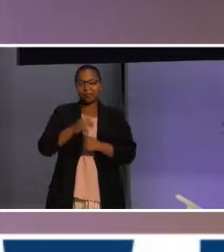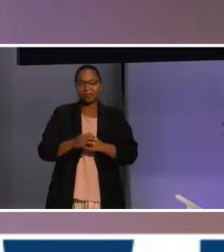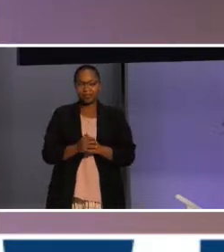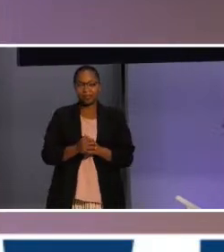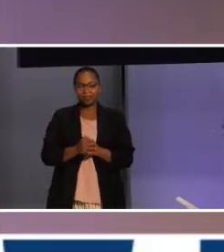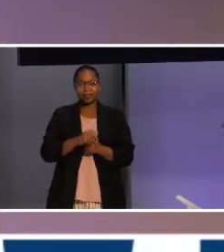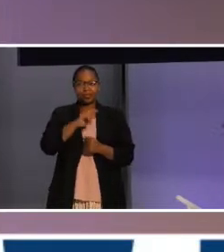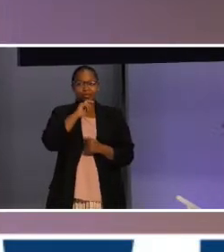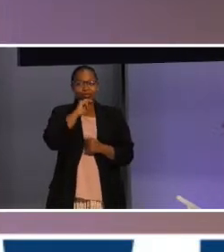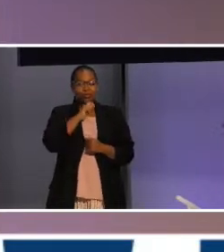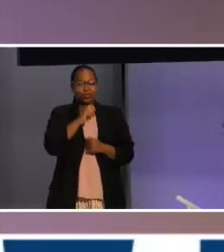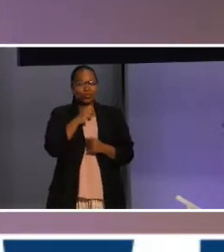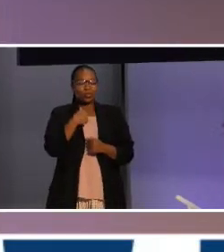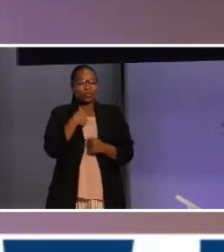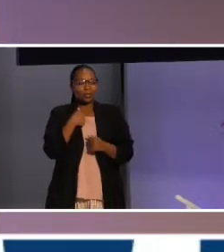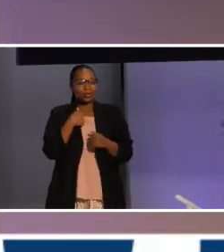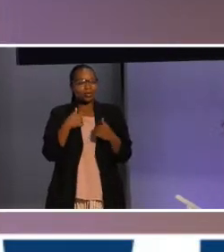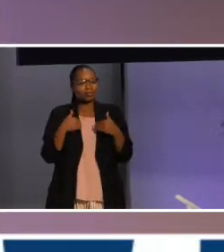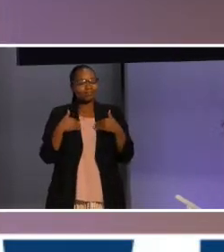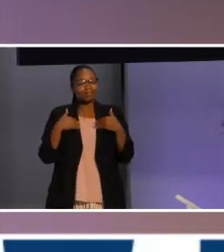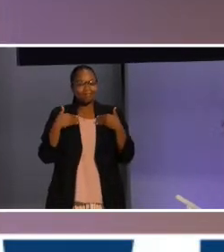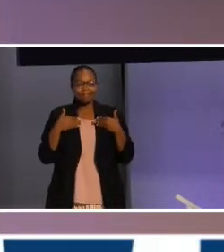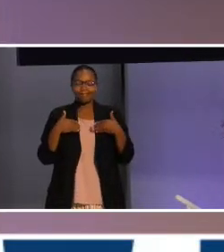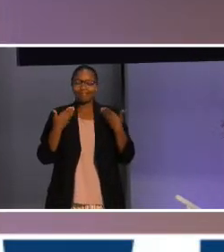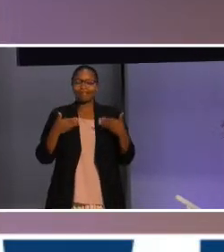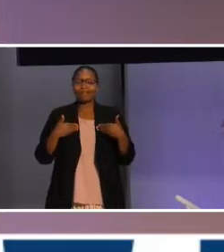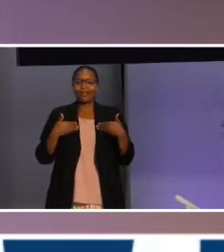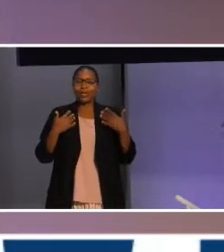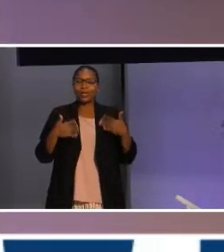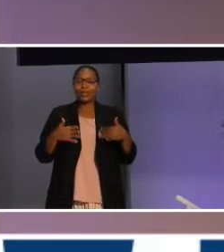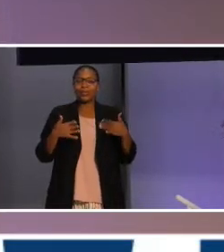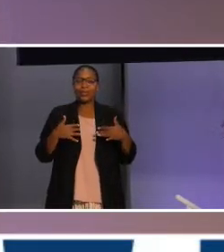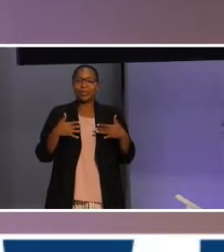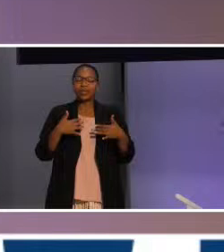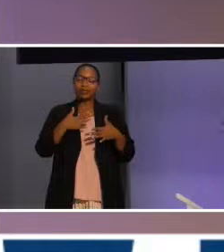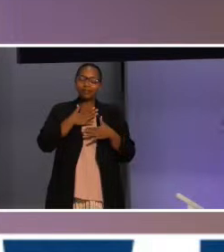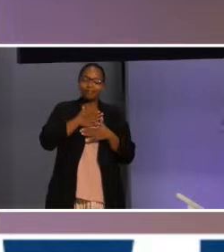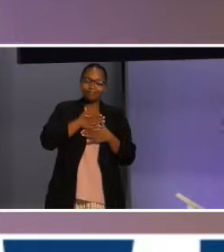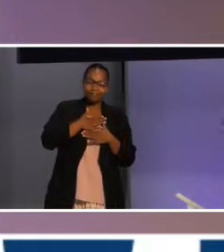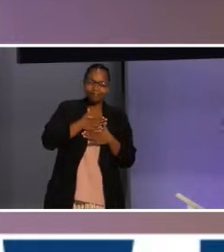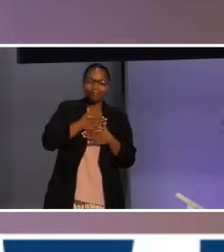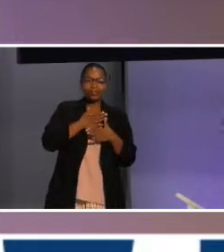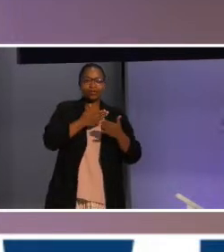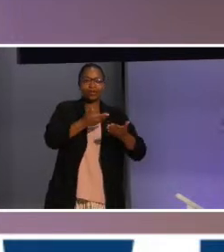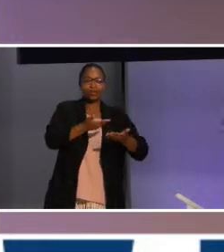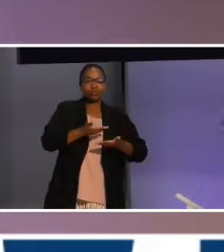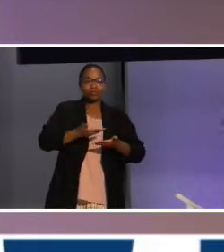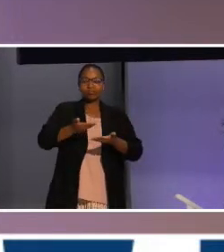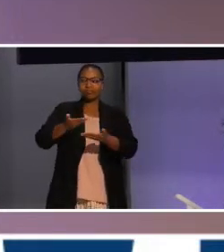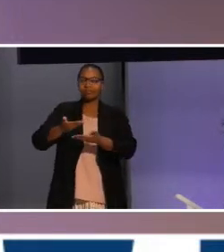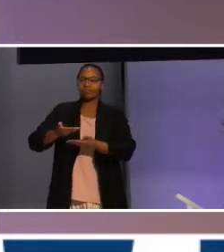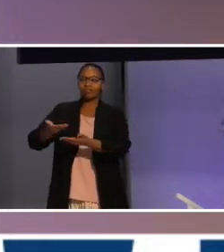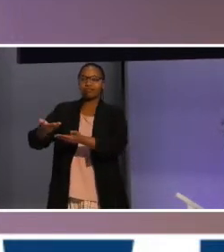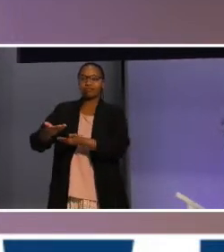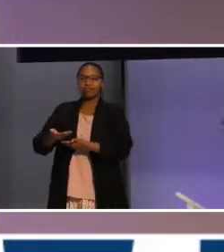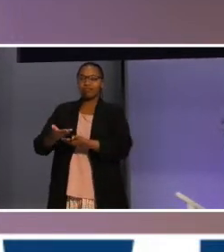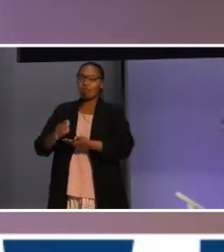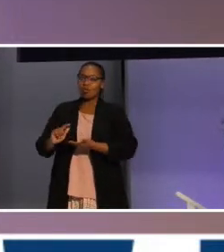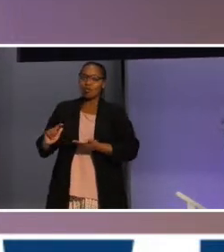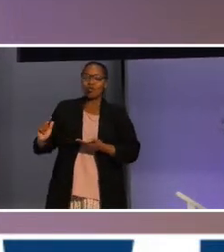it gives me great pleasure and singular honor to welcome the delegates from all